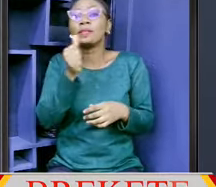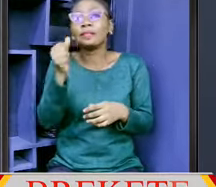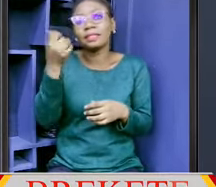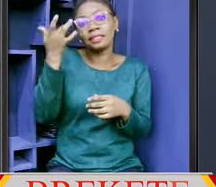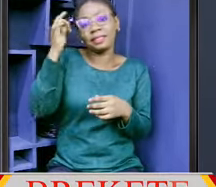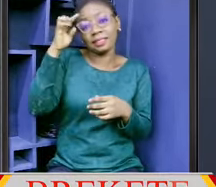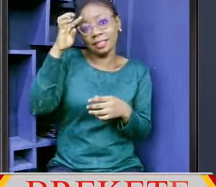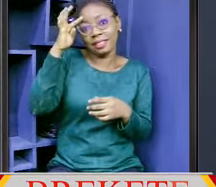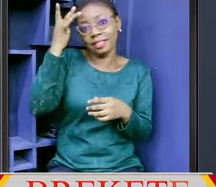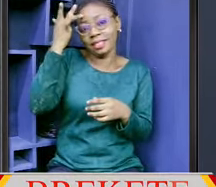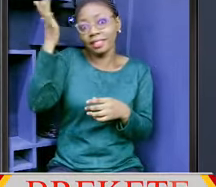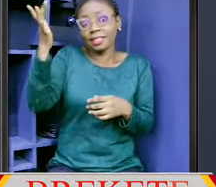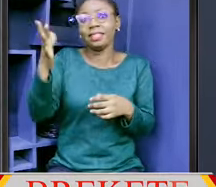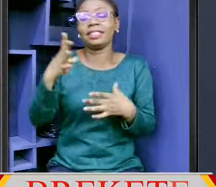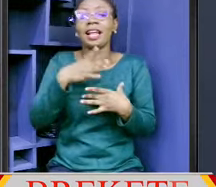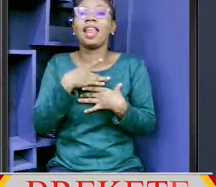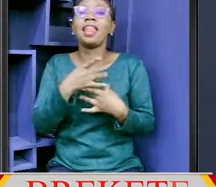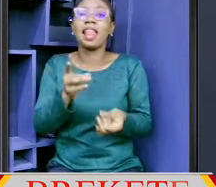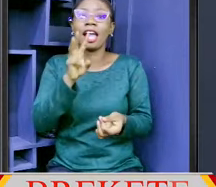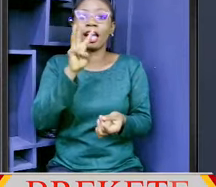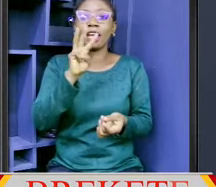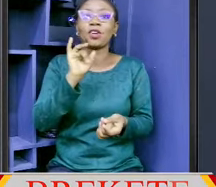me do like winch last born.